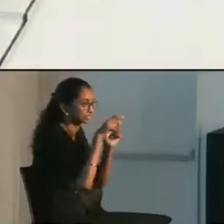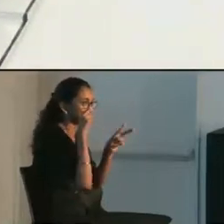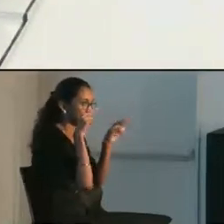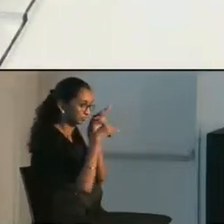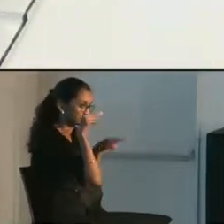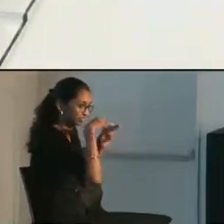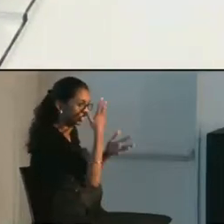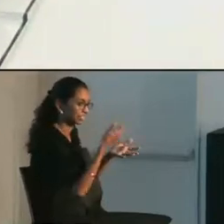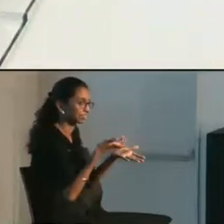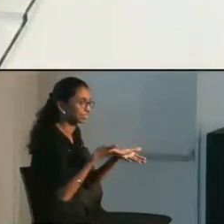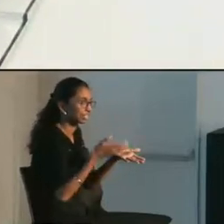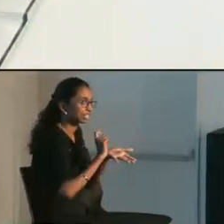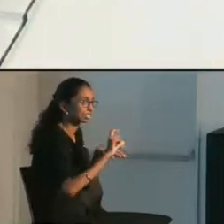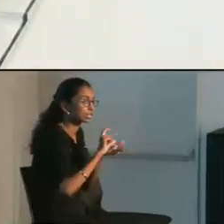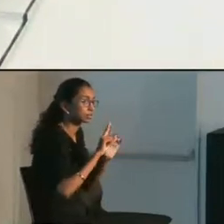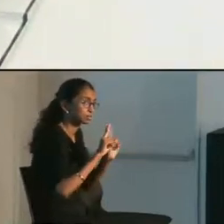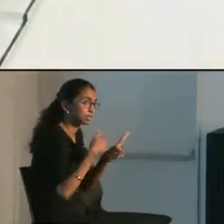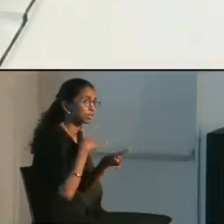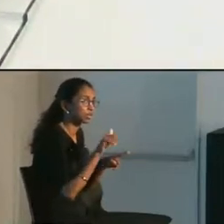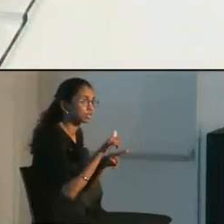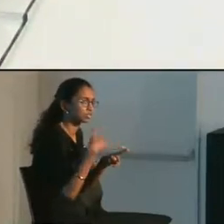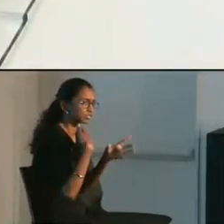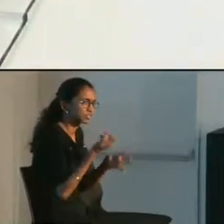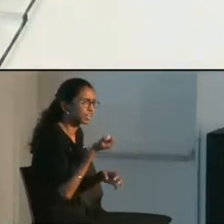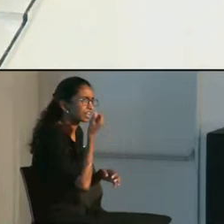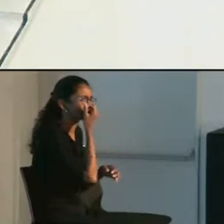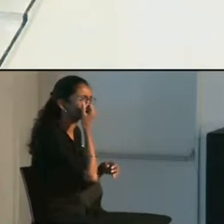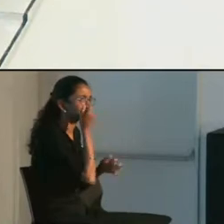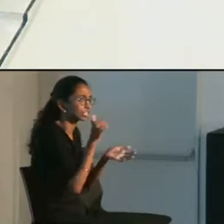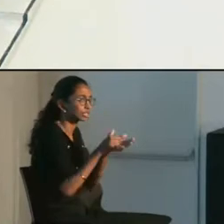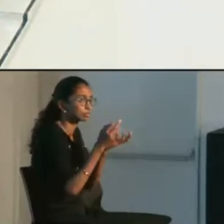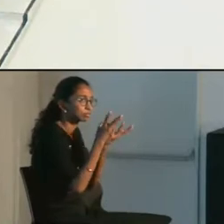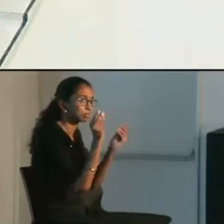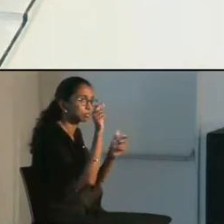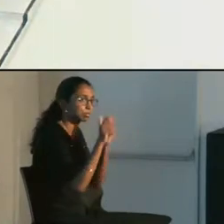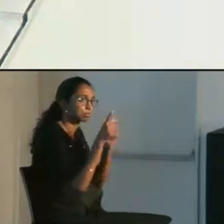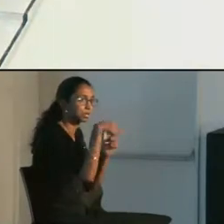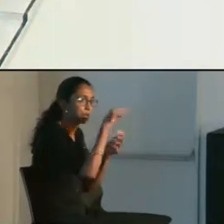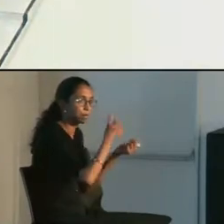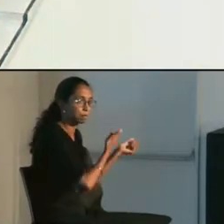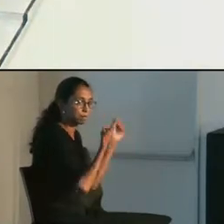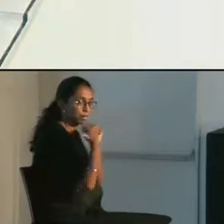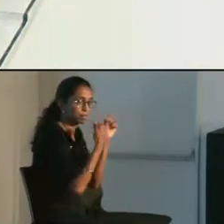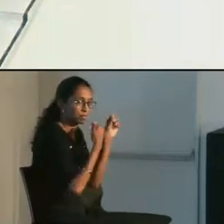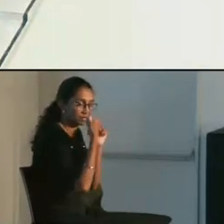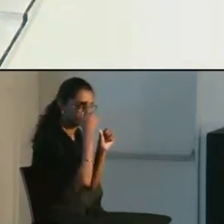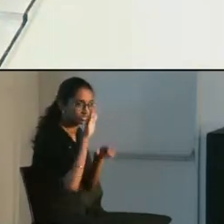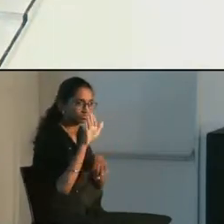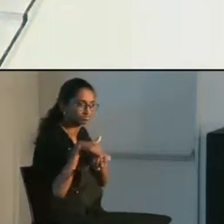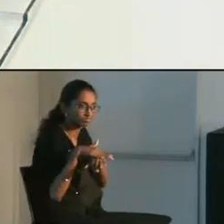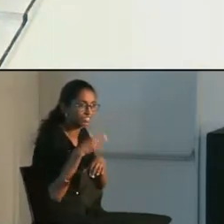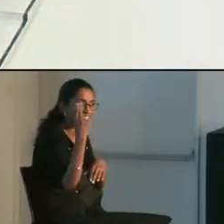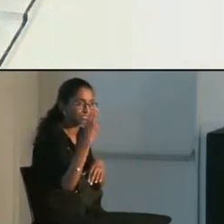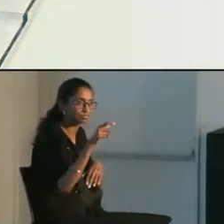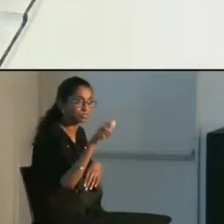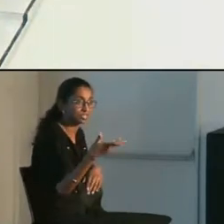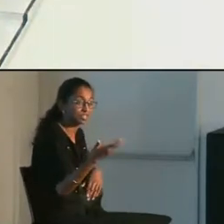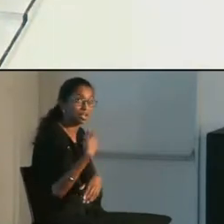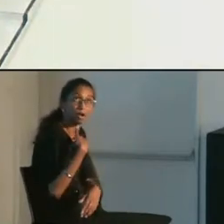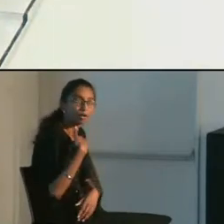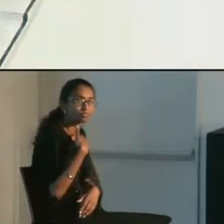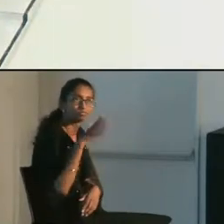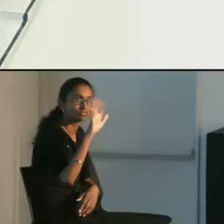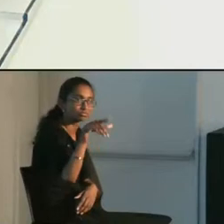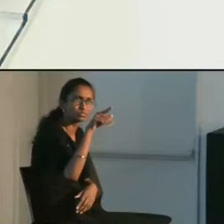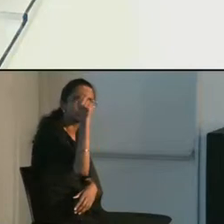I've also come to realize that a lot of people come back to you as an artist to say, you know, I watch what